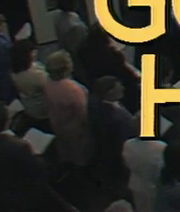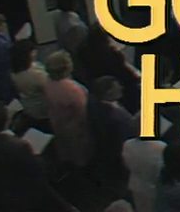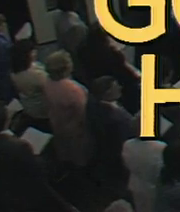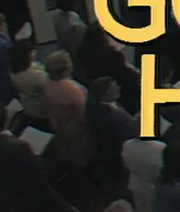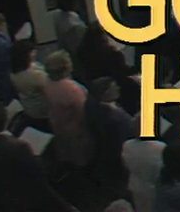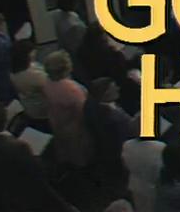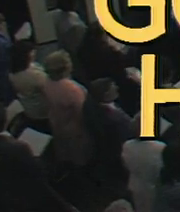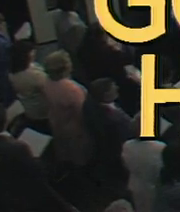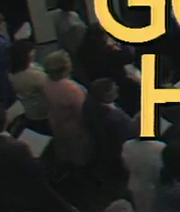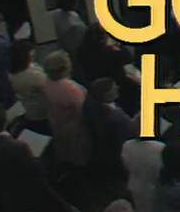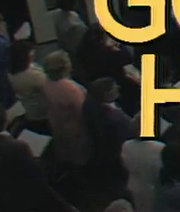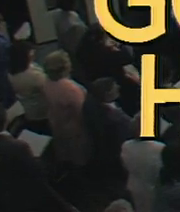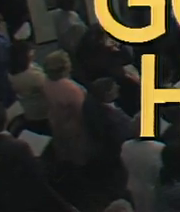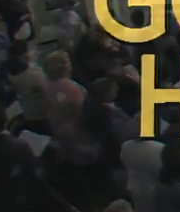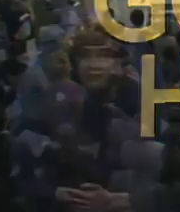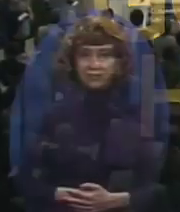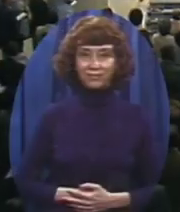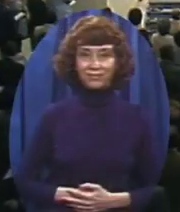ministry.